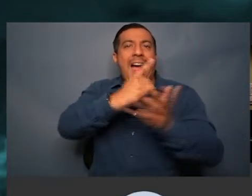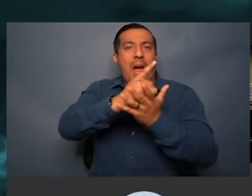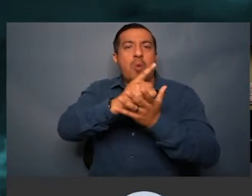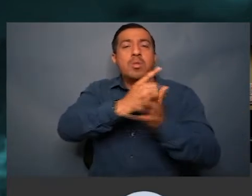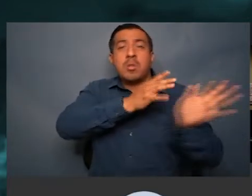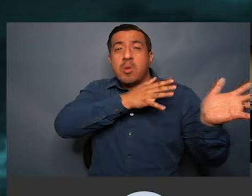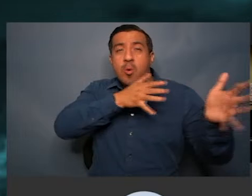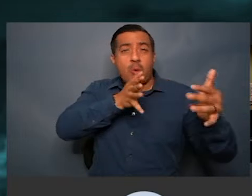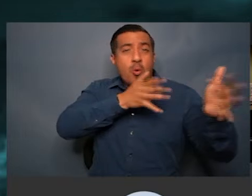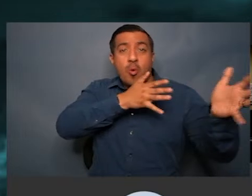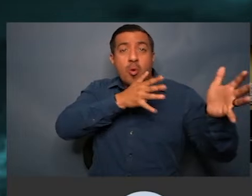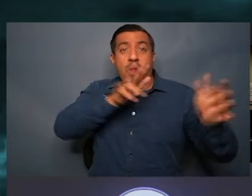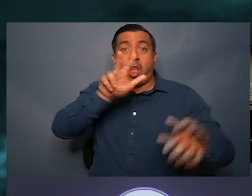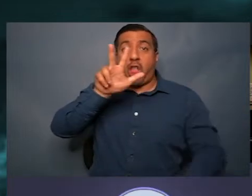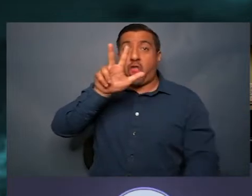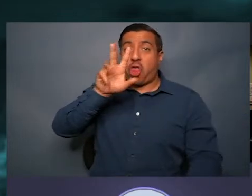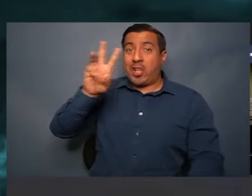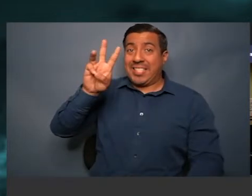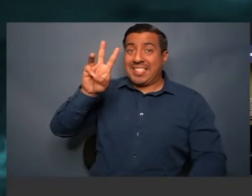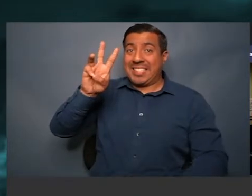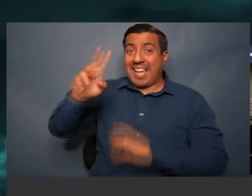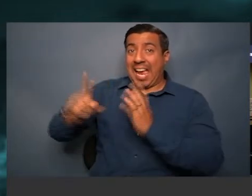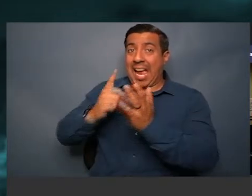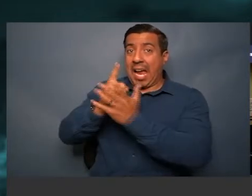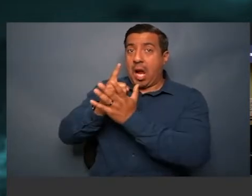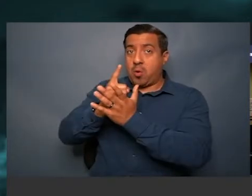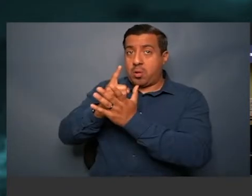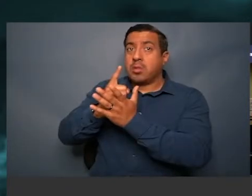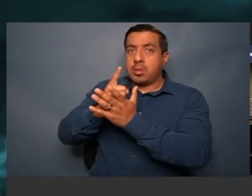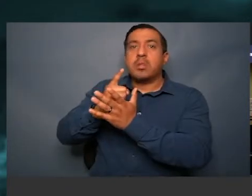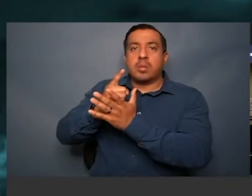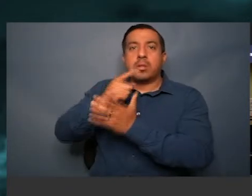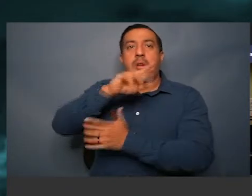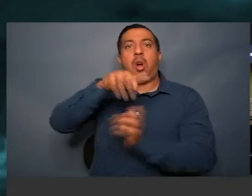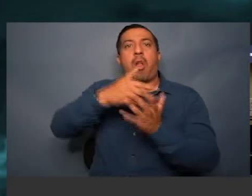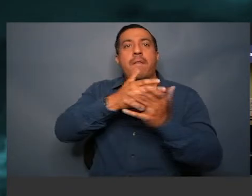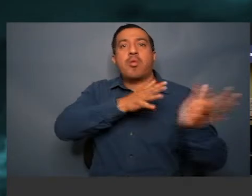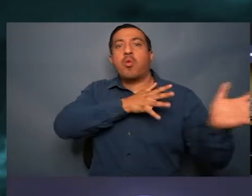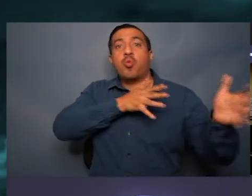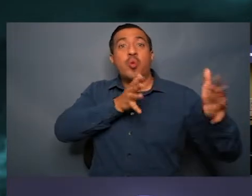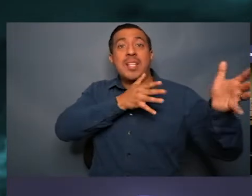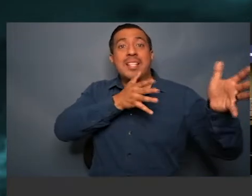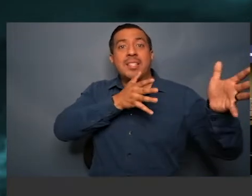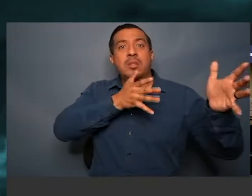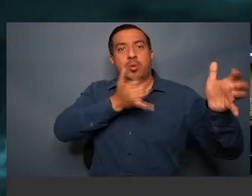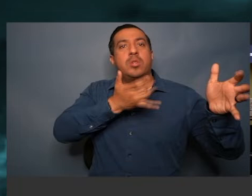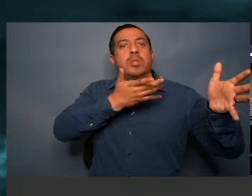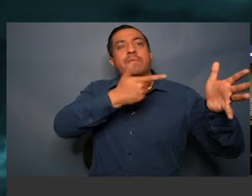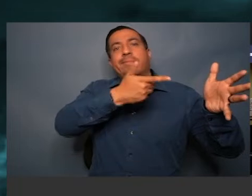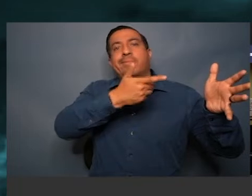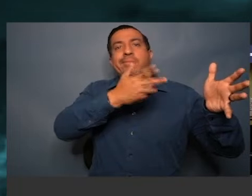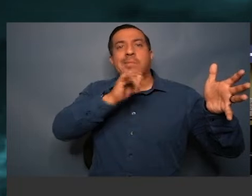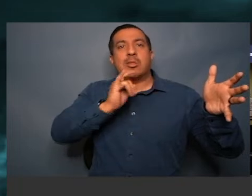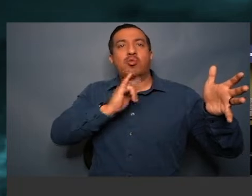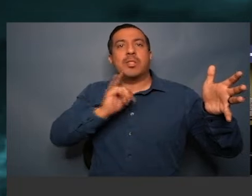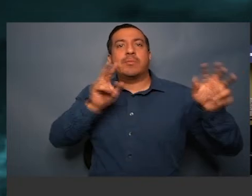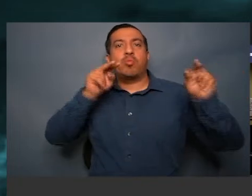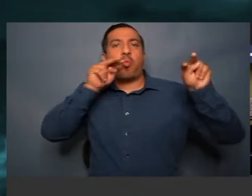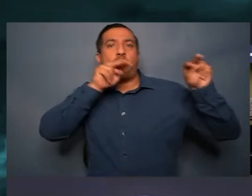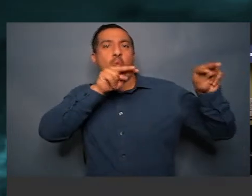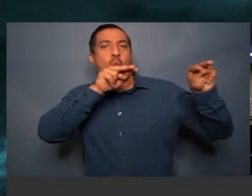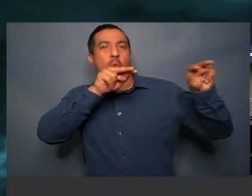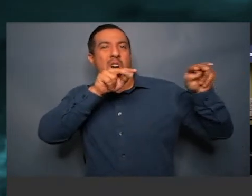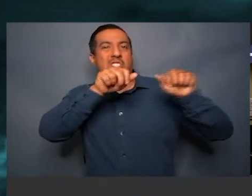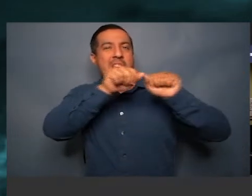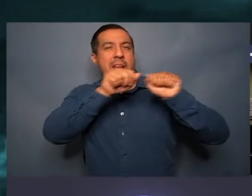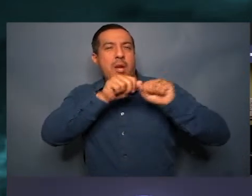And then when we get within 36 hours, those hurricane force winds are likely somewhere within the watch area. And